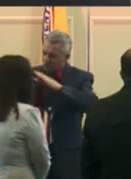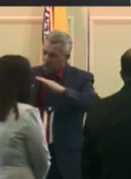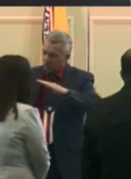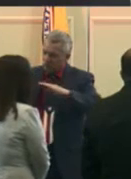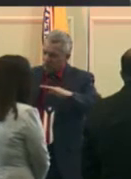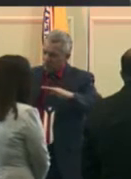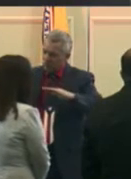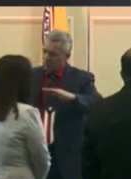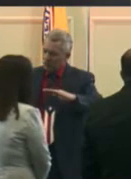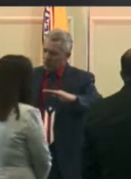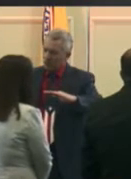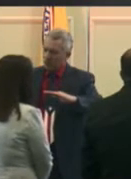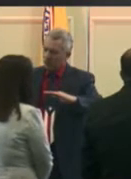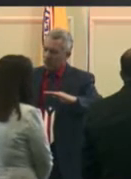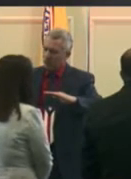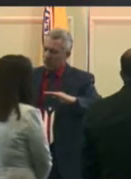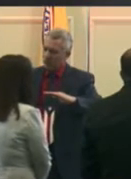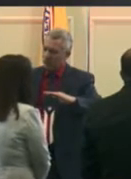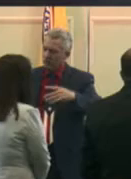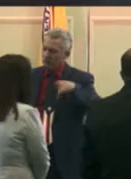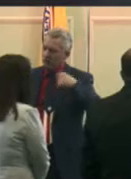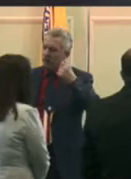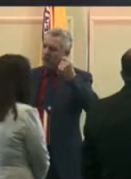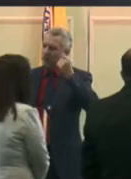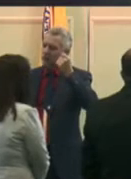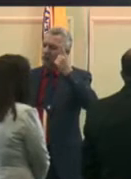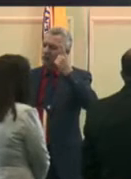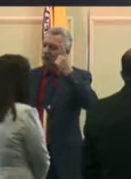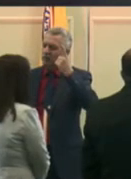so much that they give their life to you today.